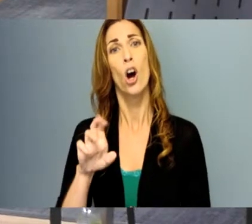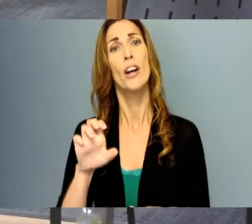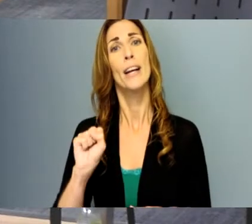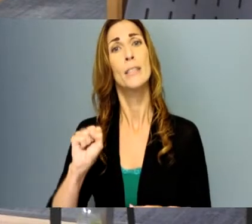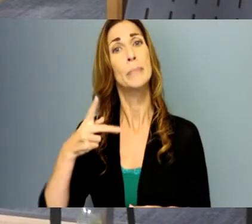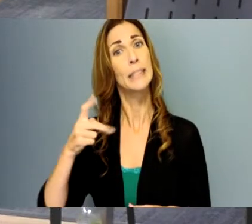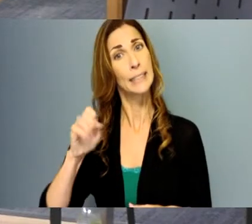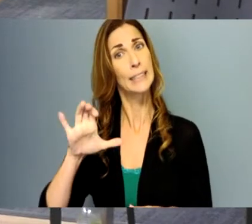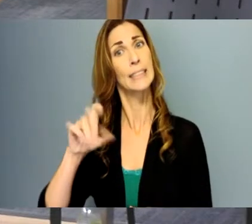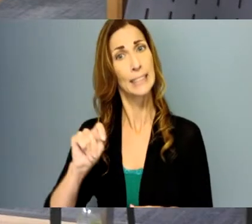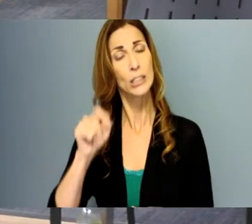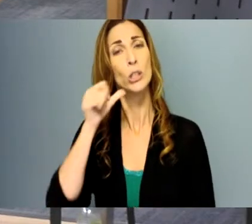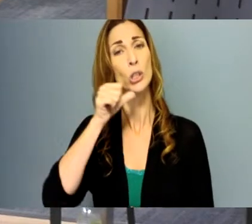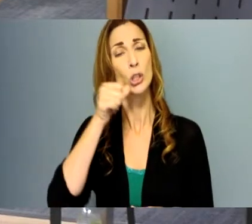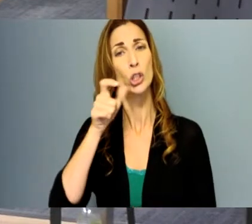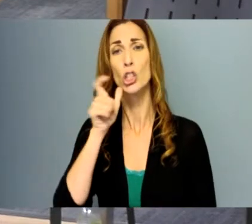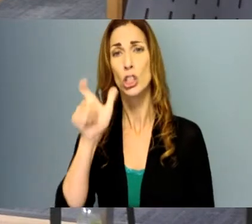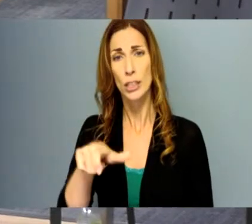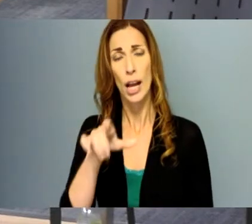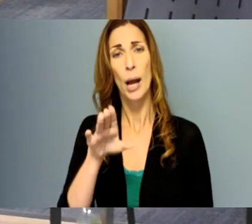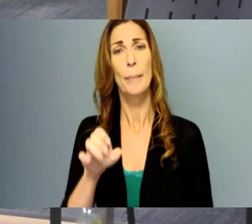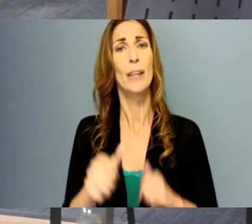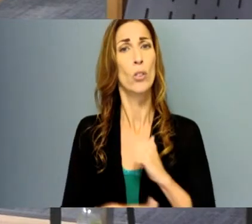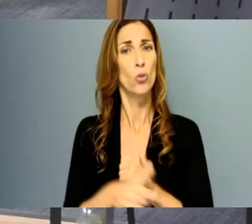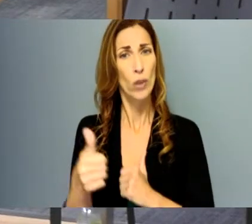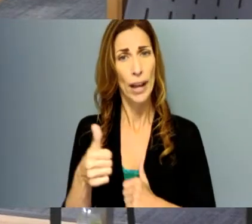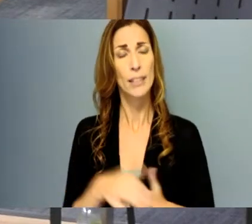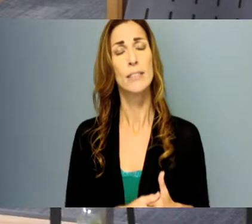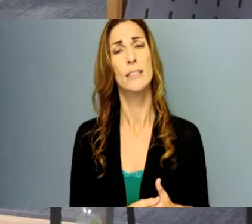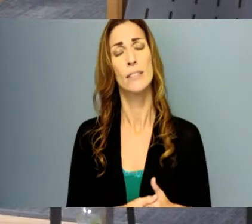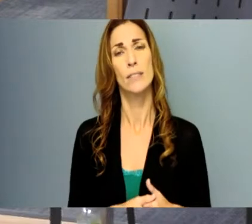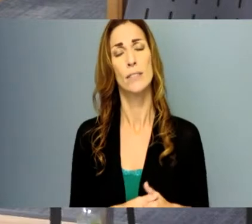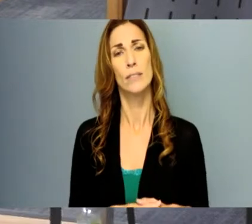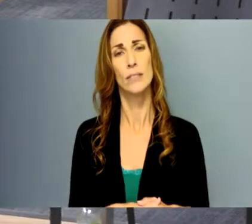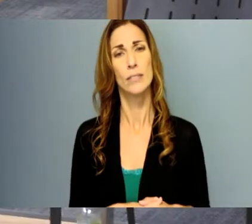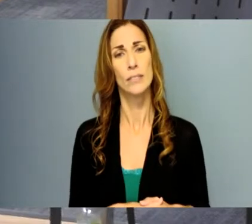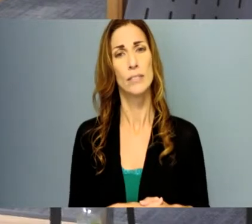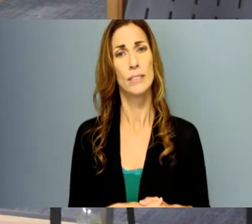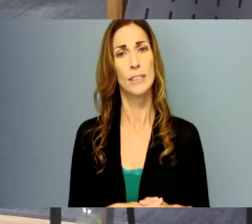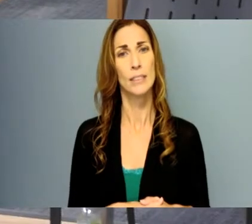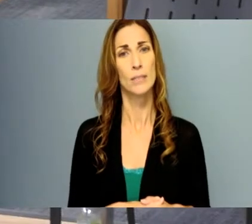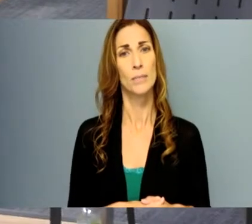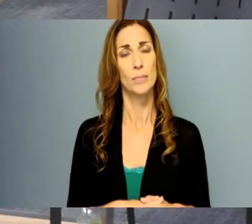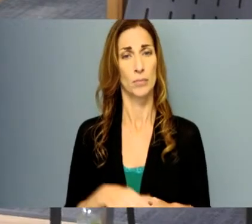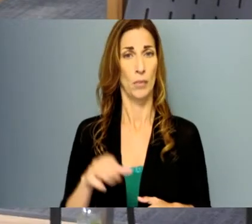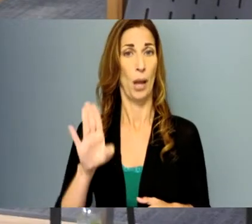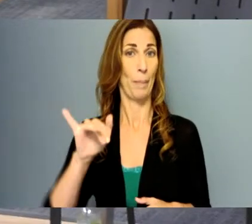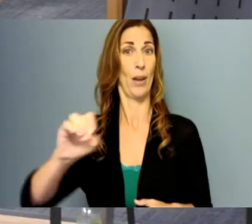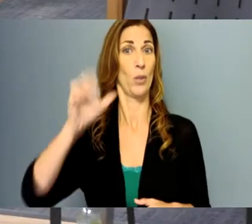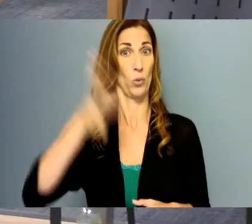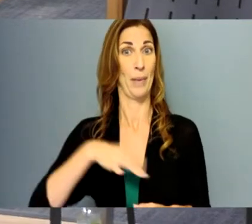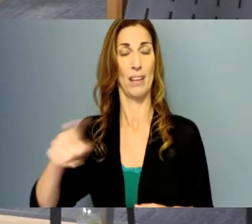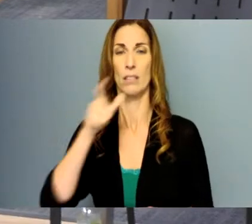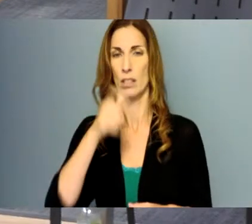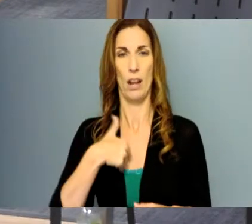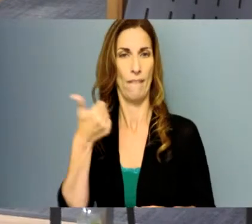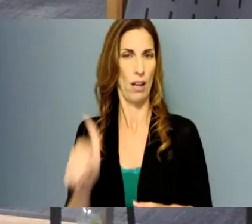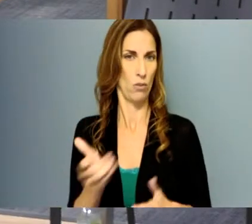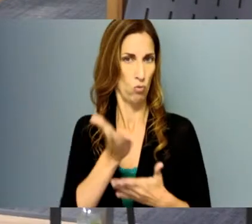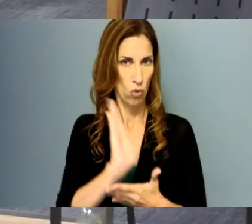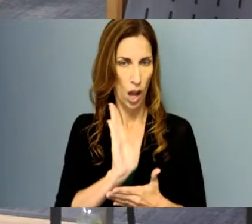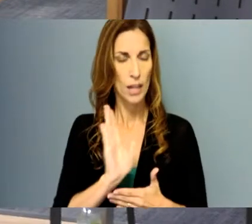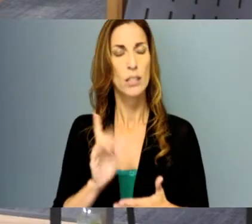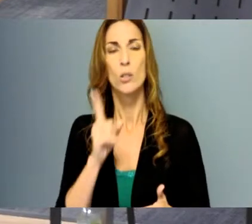RESPECT. Girls should not be threatened. There shouldn't be, a male, biological male doesn't have any rights